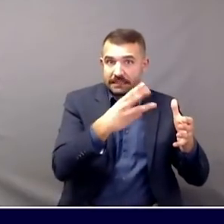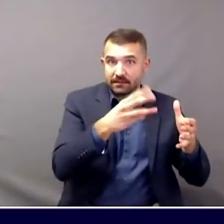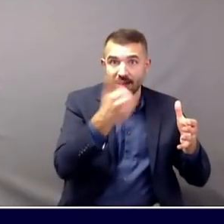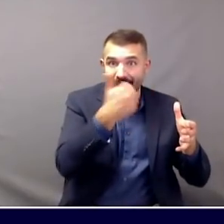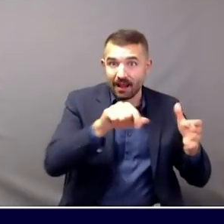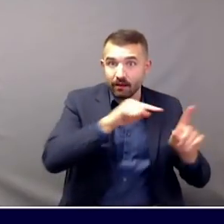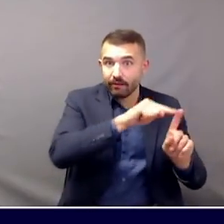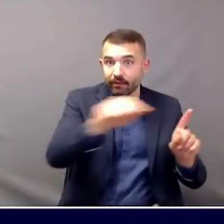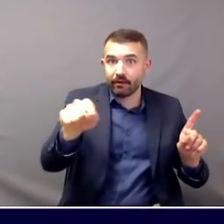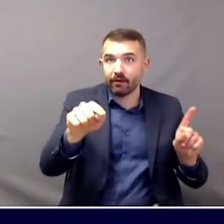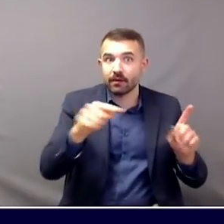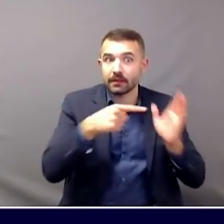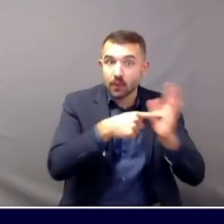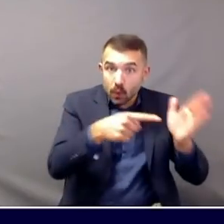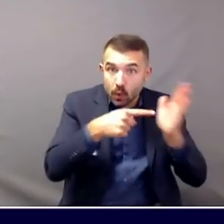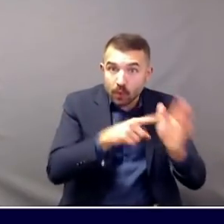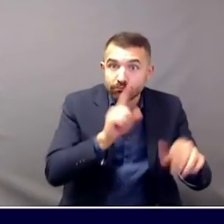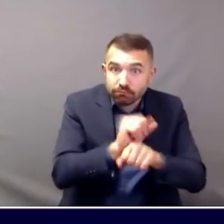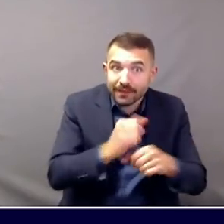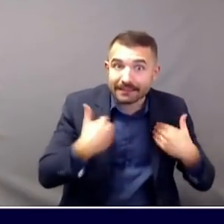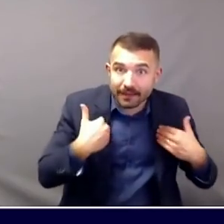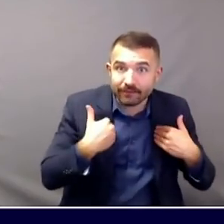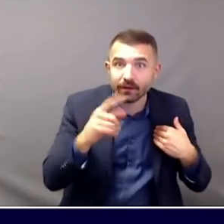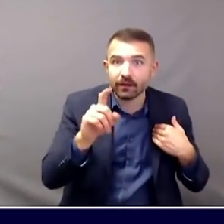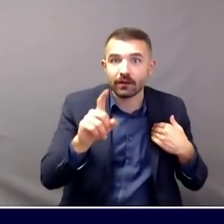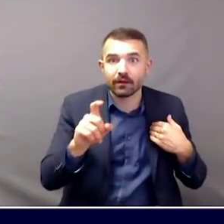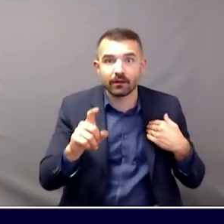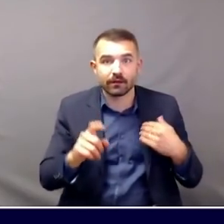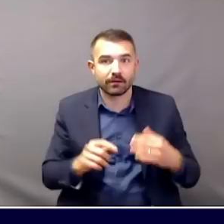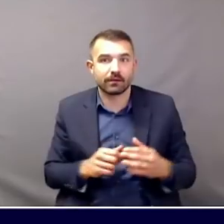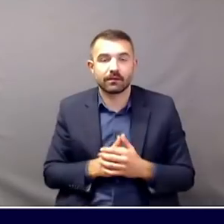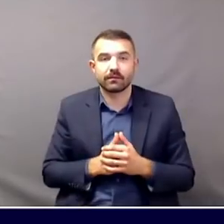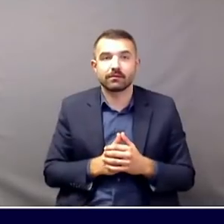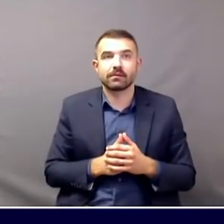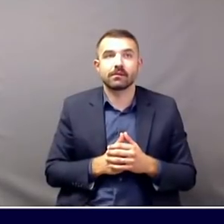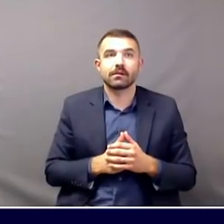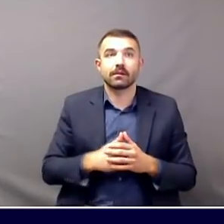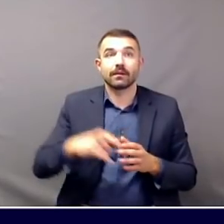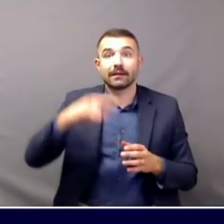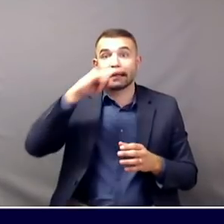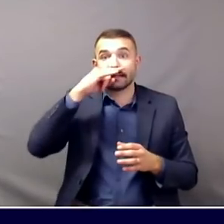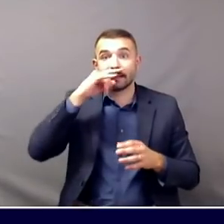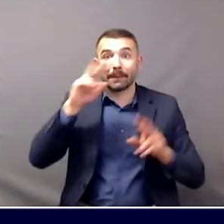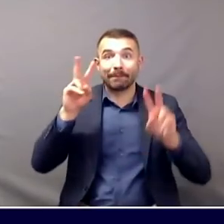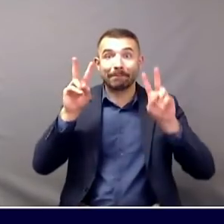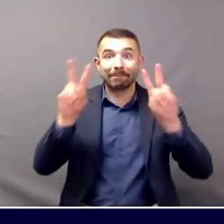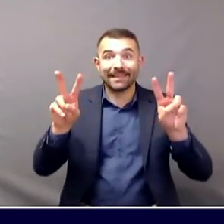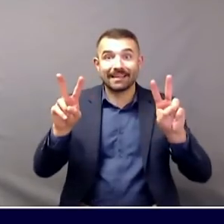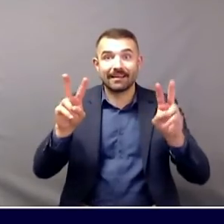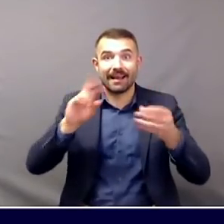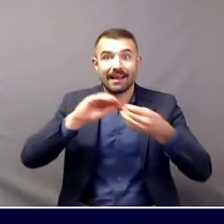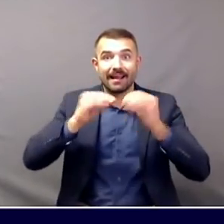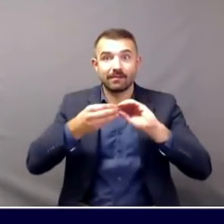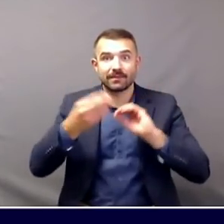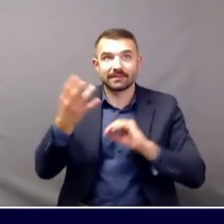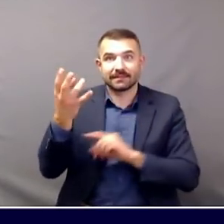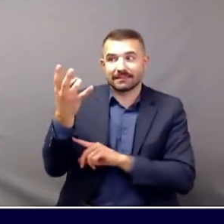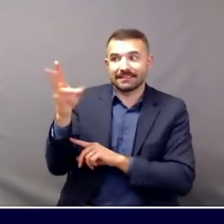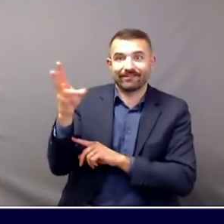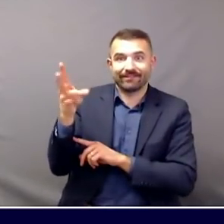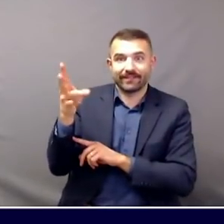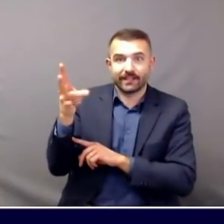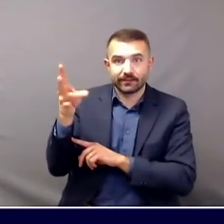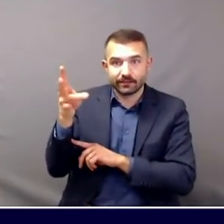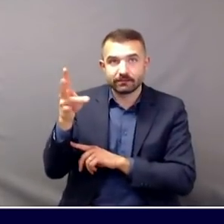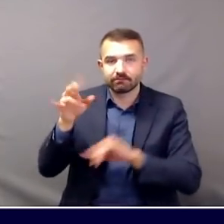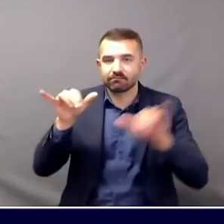The numbers at the Kids Peace outbreak still remain at 17 as of right now. And we are continuing to work with them